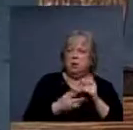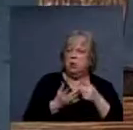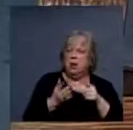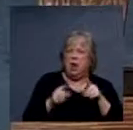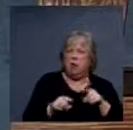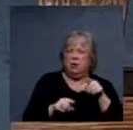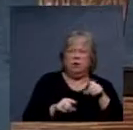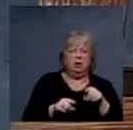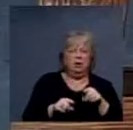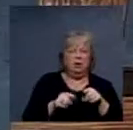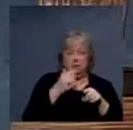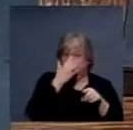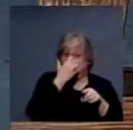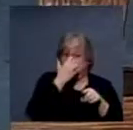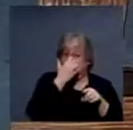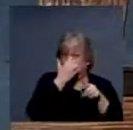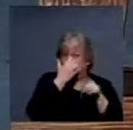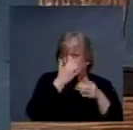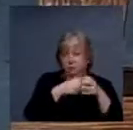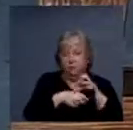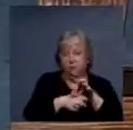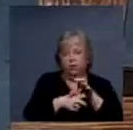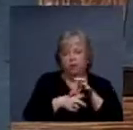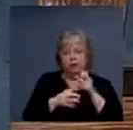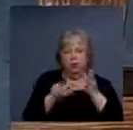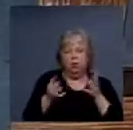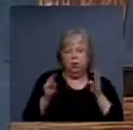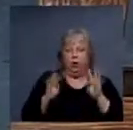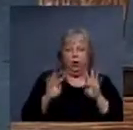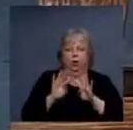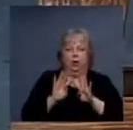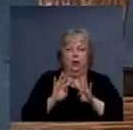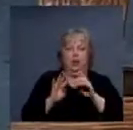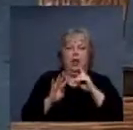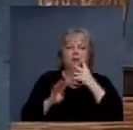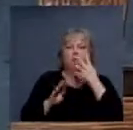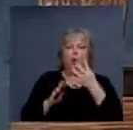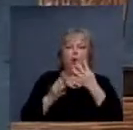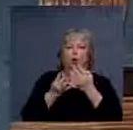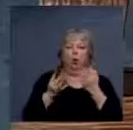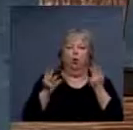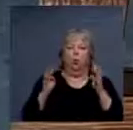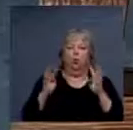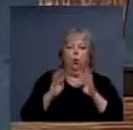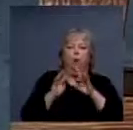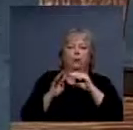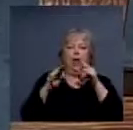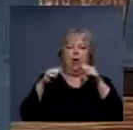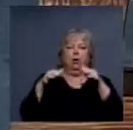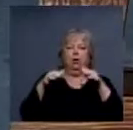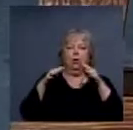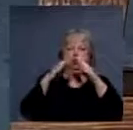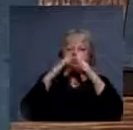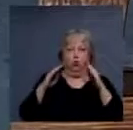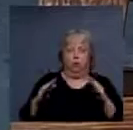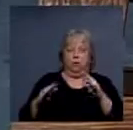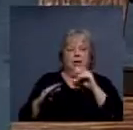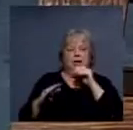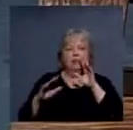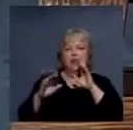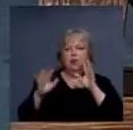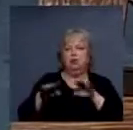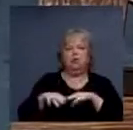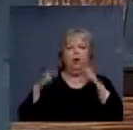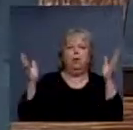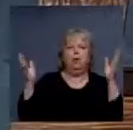that they made them enclose that area. It has 4 walls and a roof. It's not an open area anymore, from my